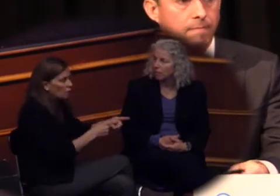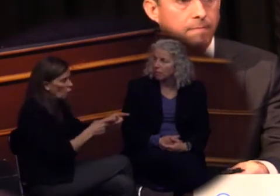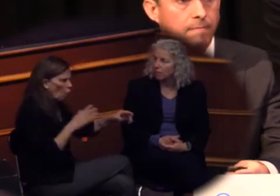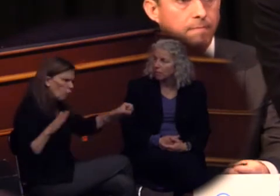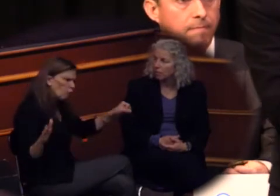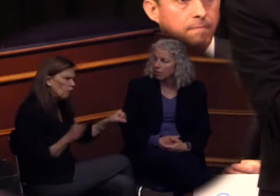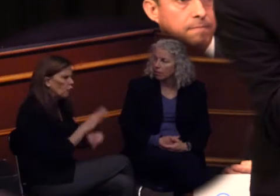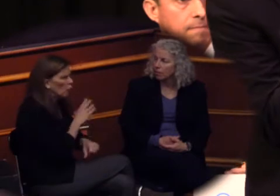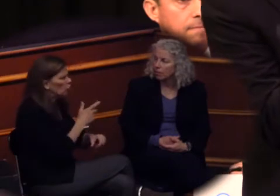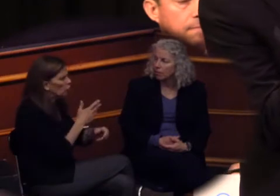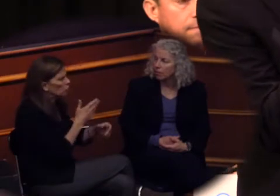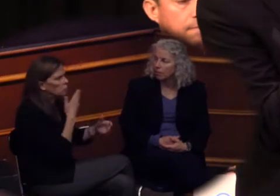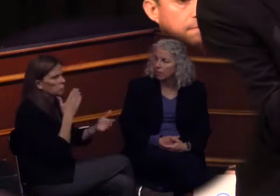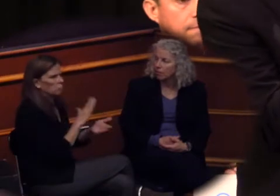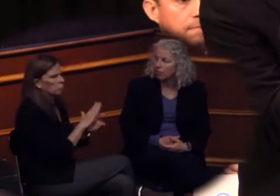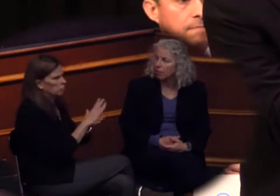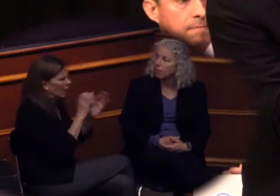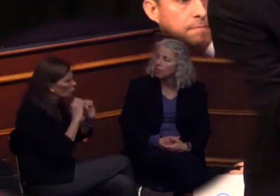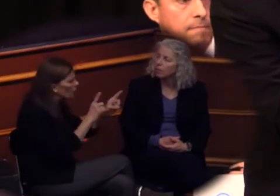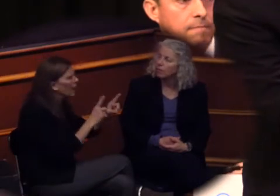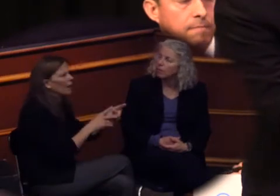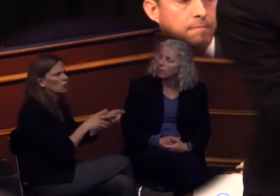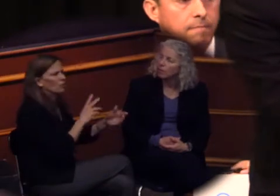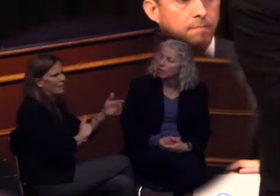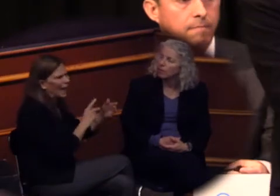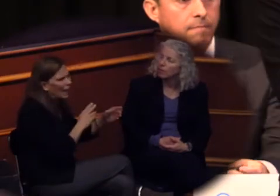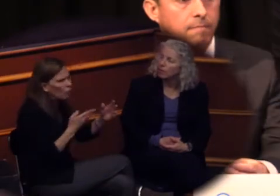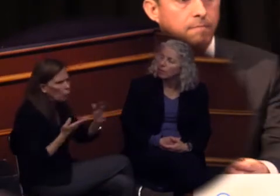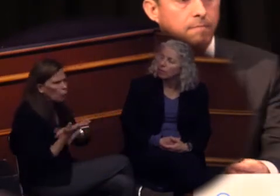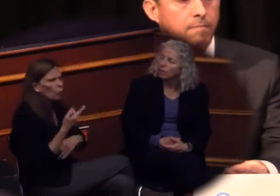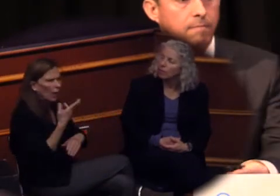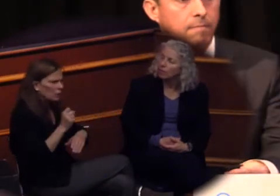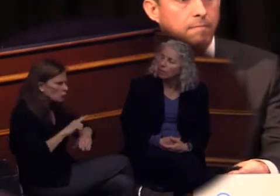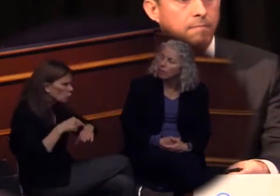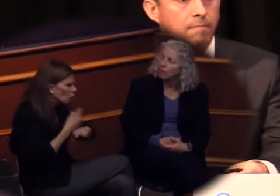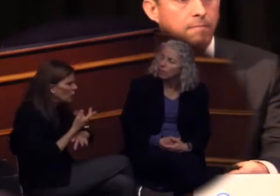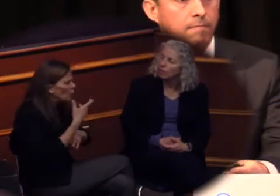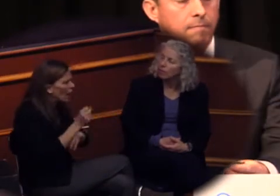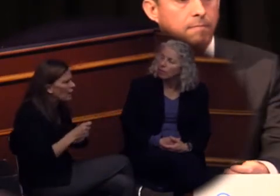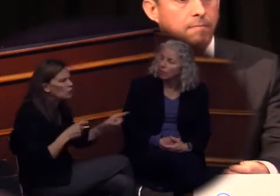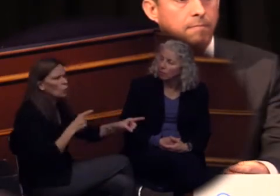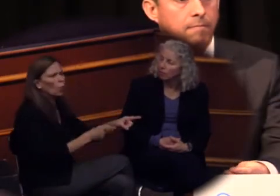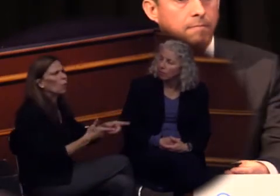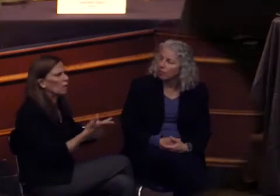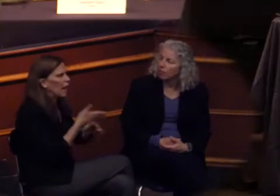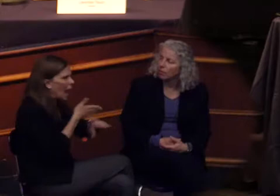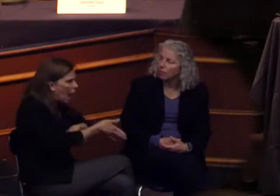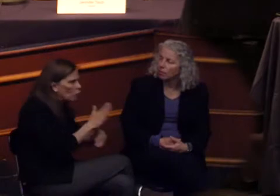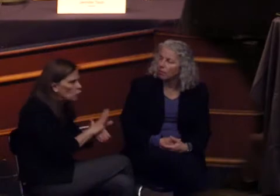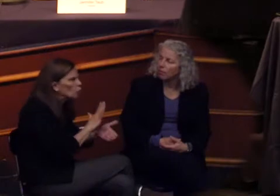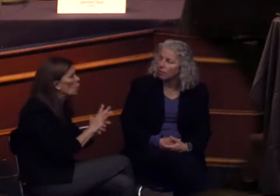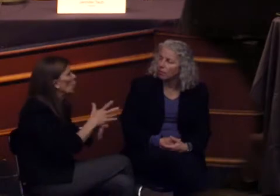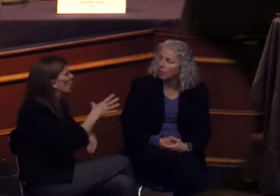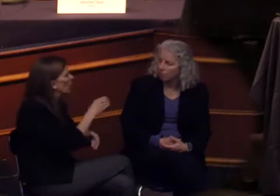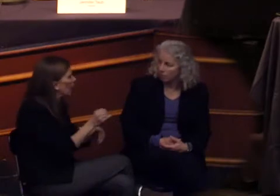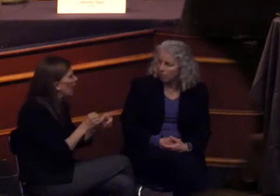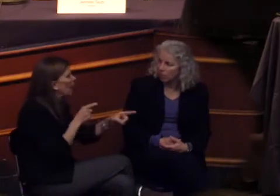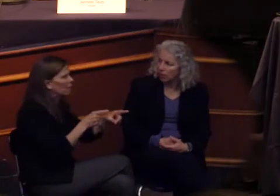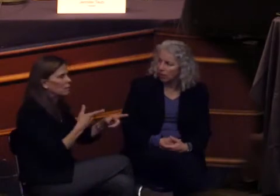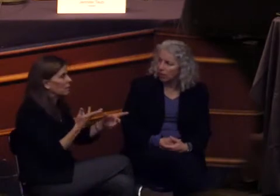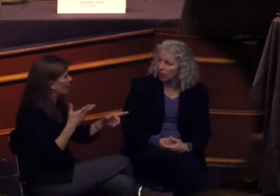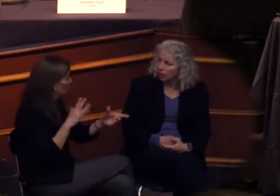at after-school enrichment, summer enrichment, early childhood, and I believe in free public college, lifelong, with apprenticeships included.